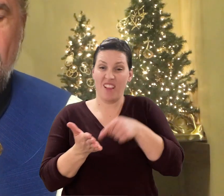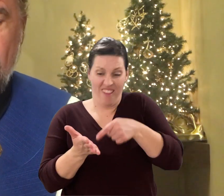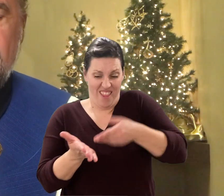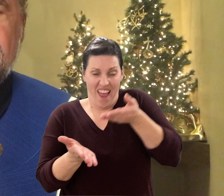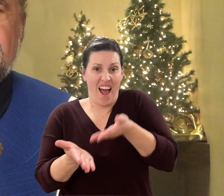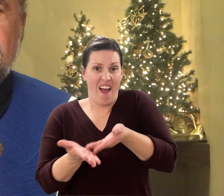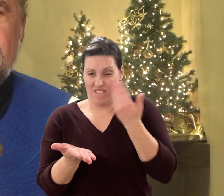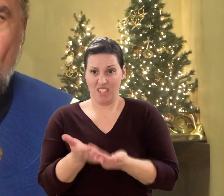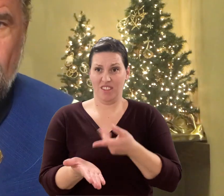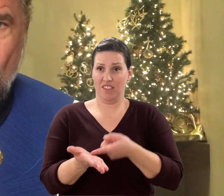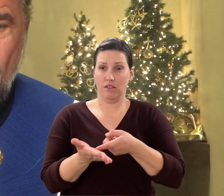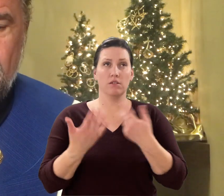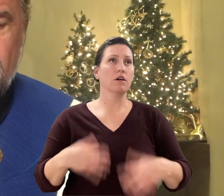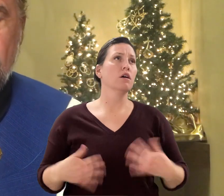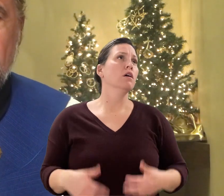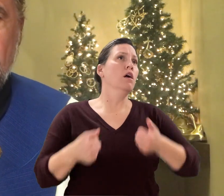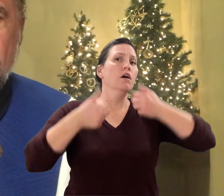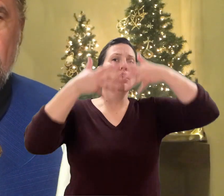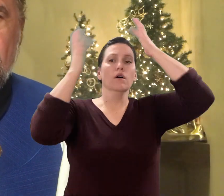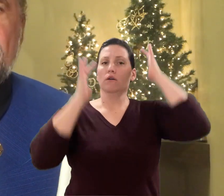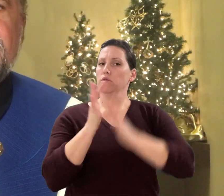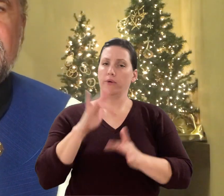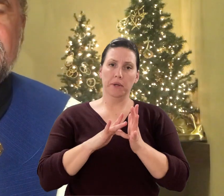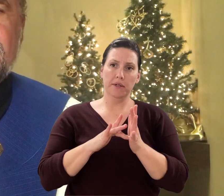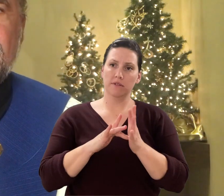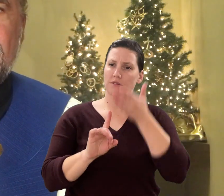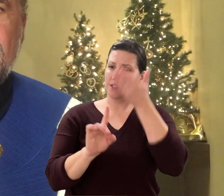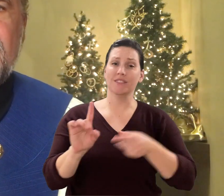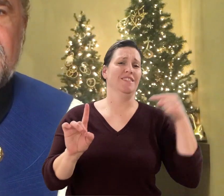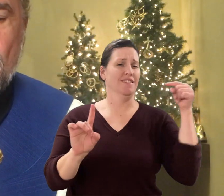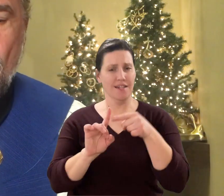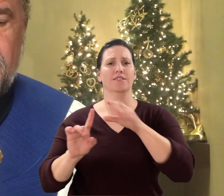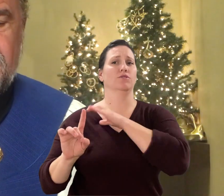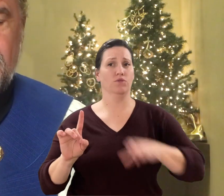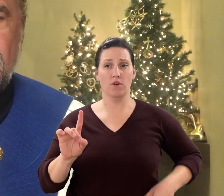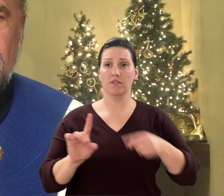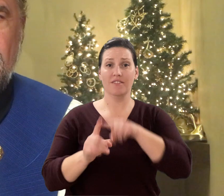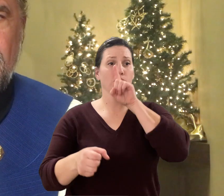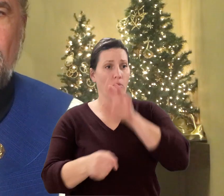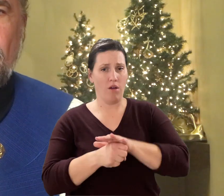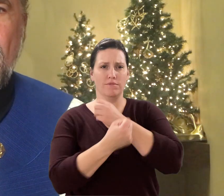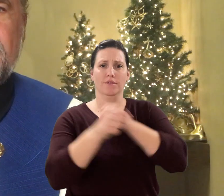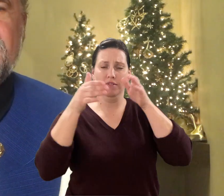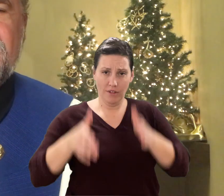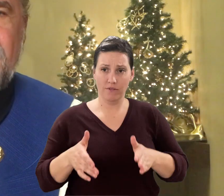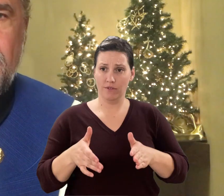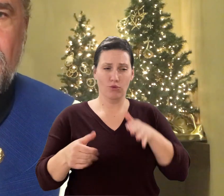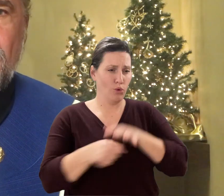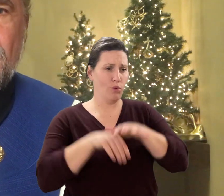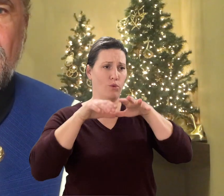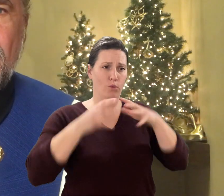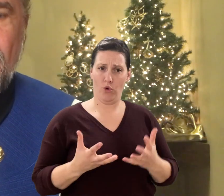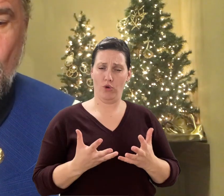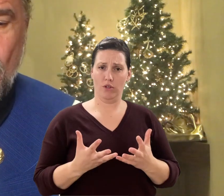biblical evidence is overwhelming. Jesus is the Christ, the promised